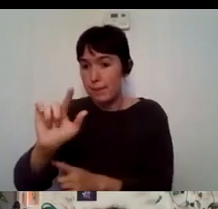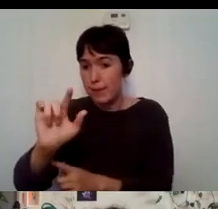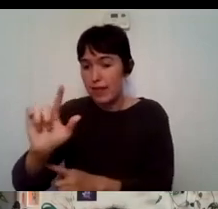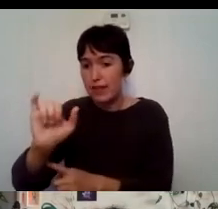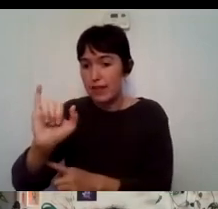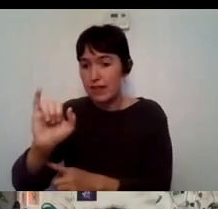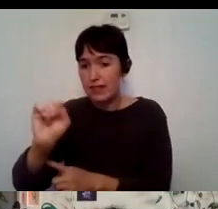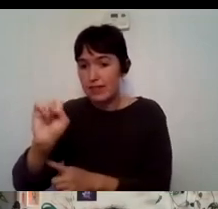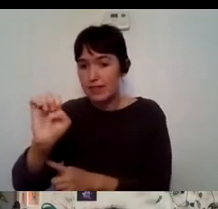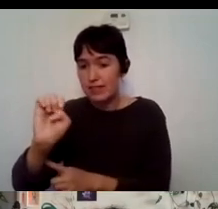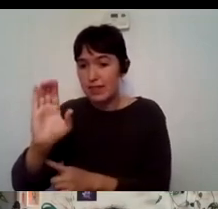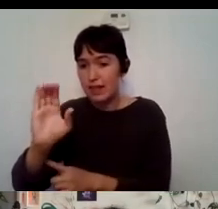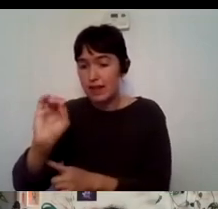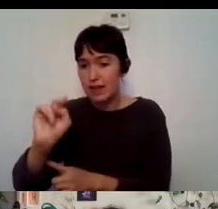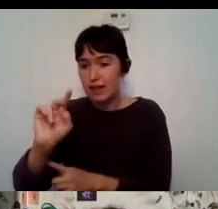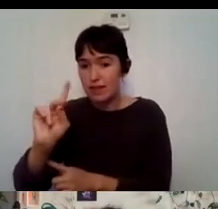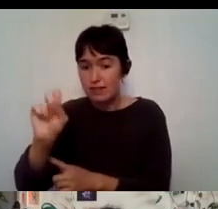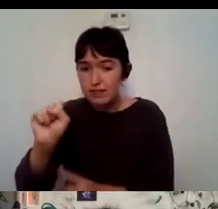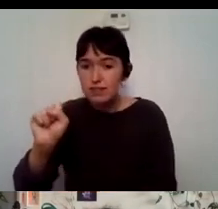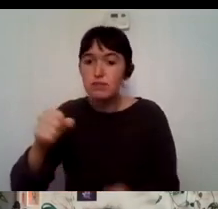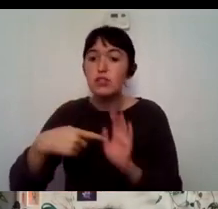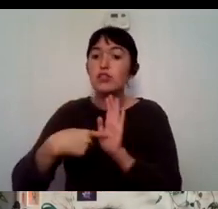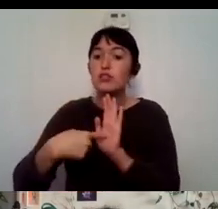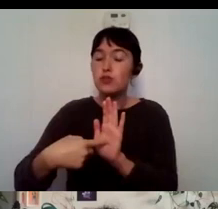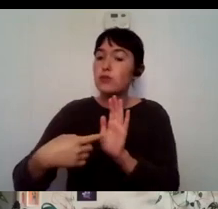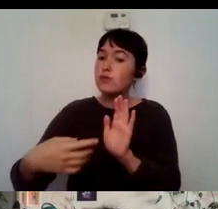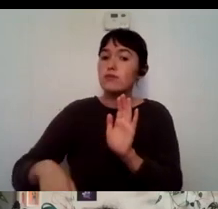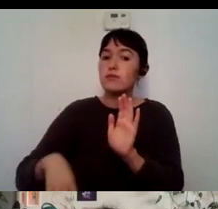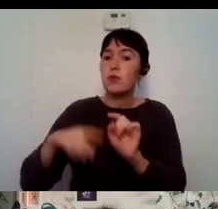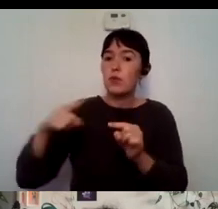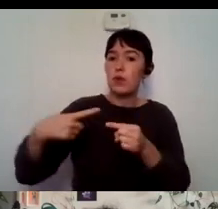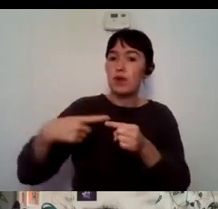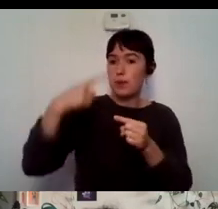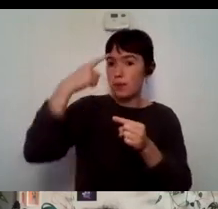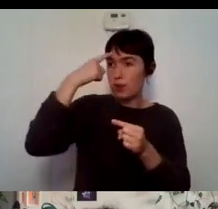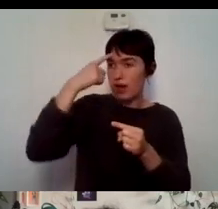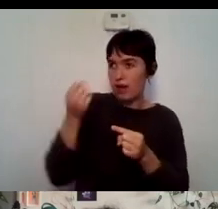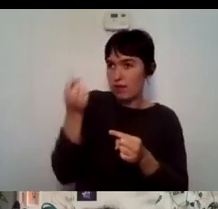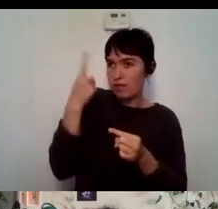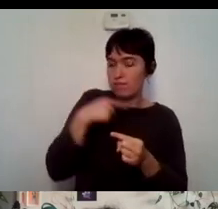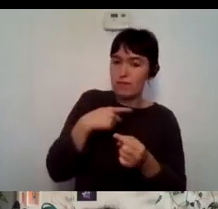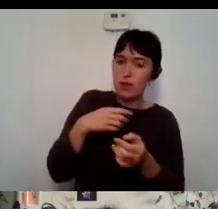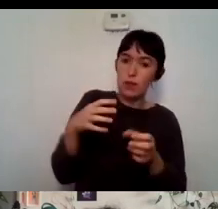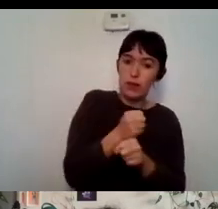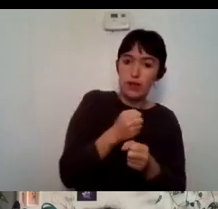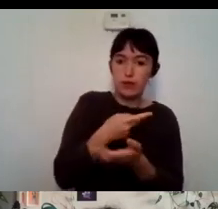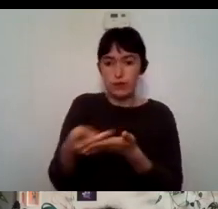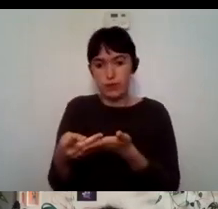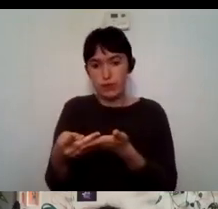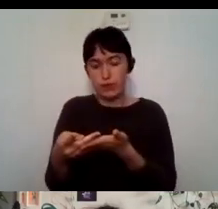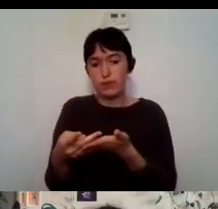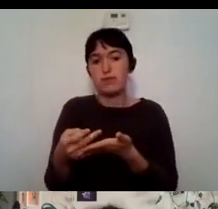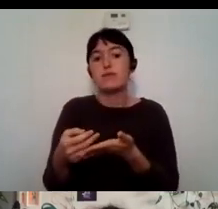after you've been shown whether you've won or lost, the brain has registered that difference.